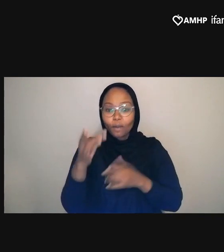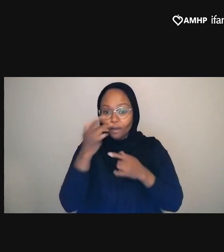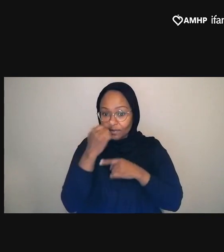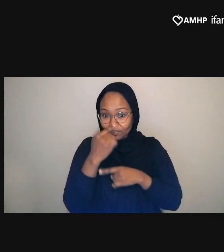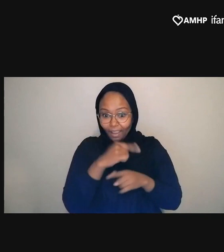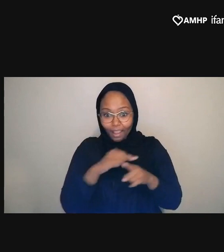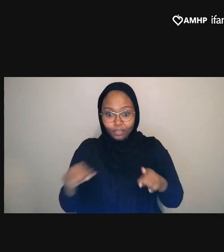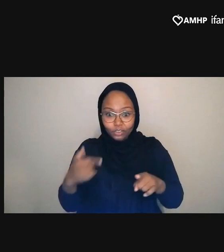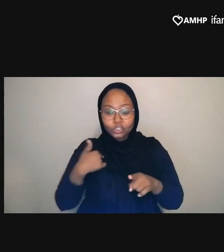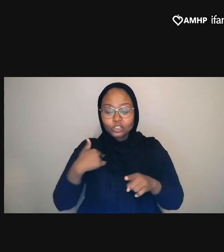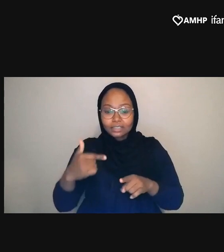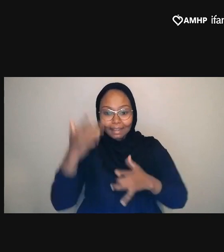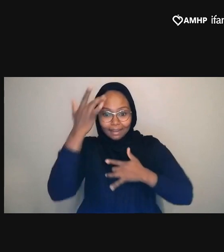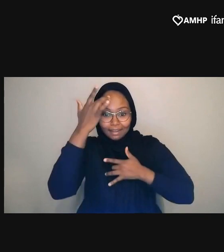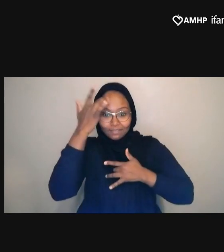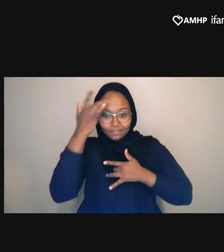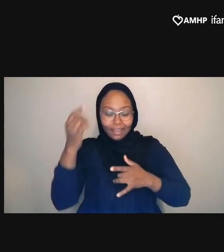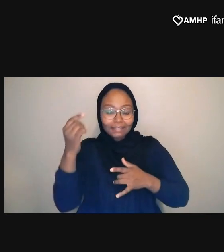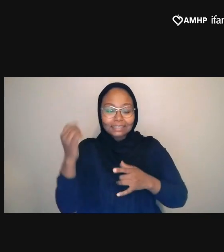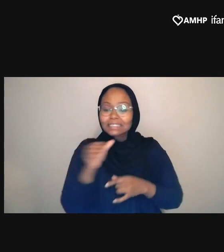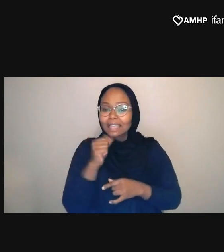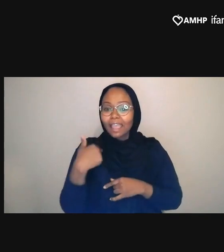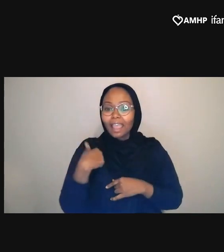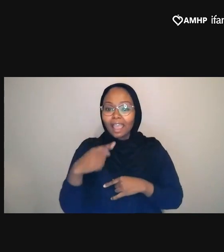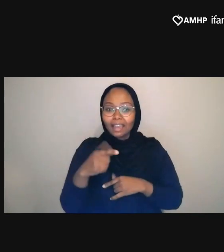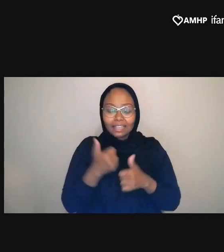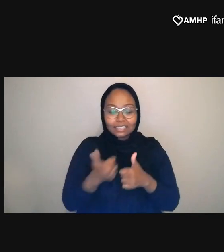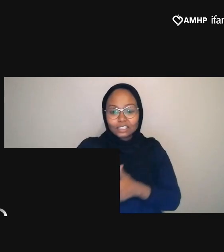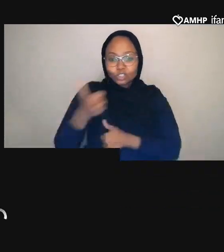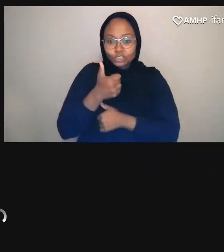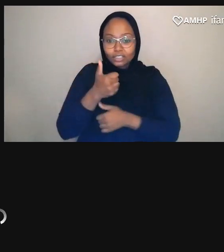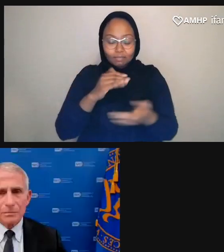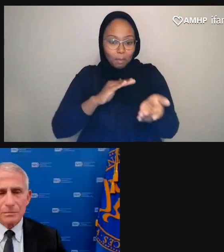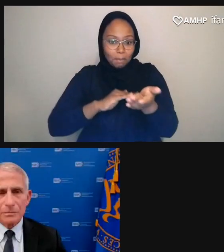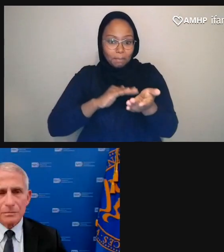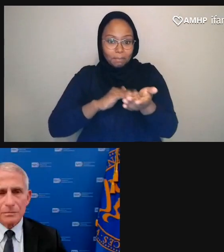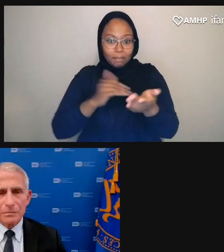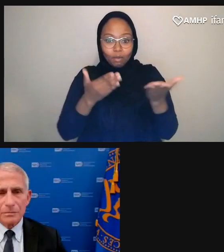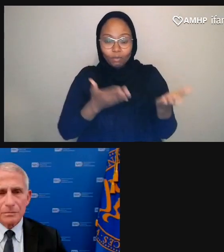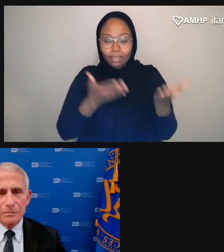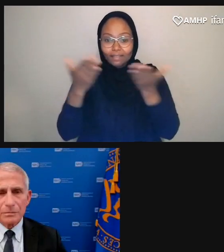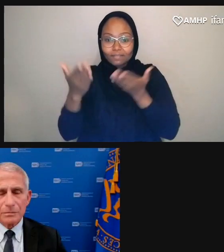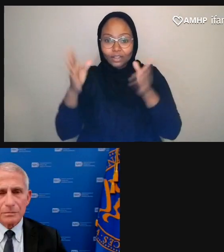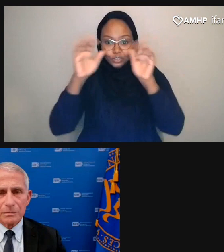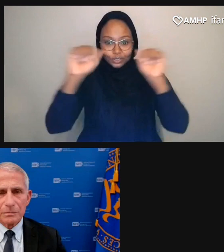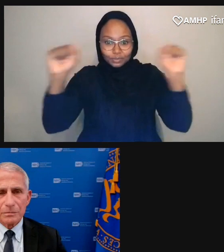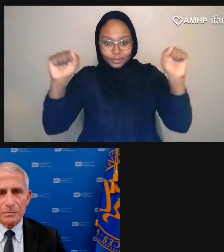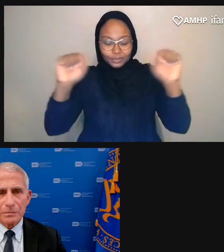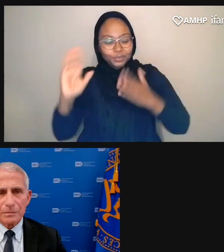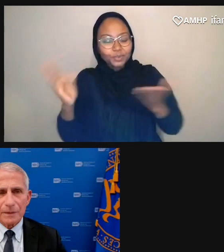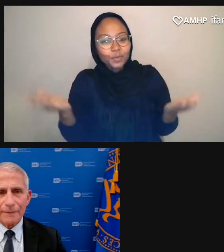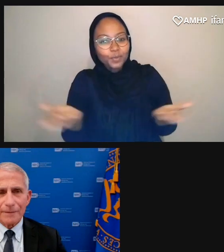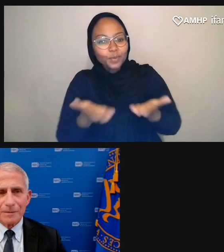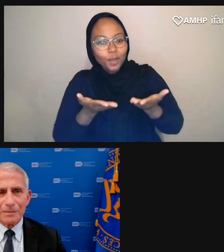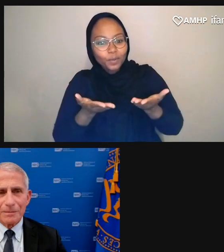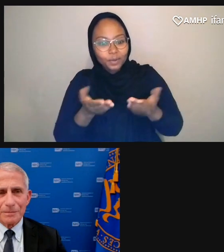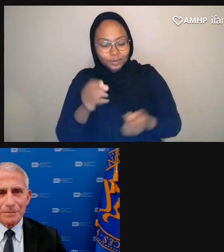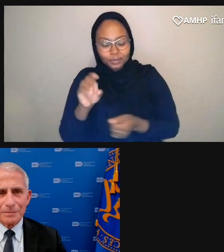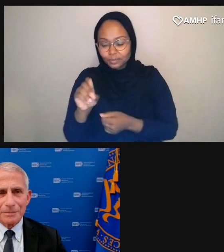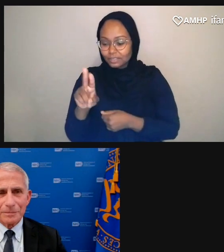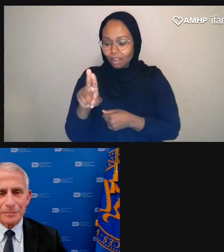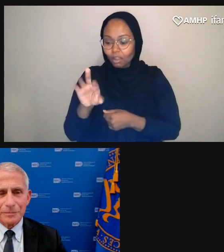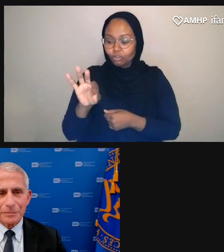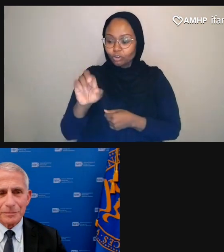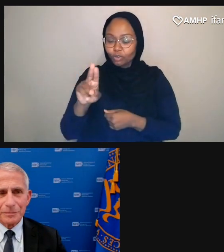Infectious Diseases and is the chief medical advisor to the president. Welcome, Dr. Fauci, and thank you